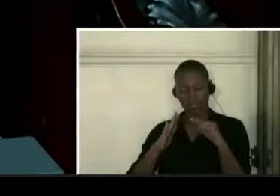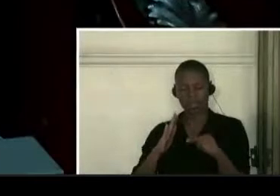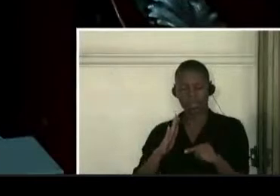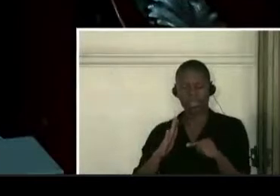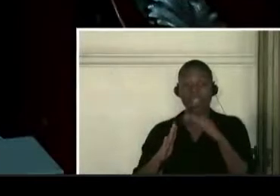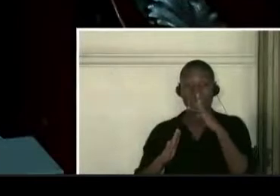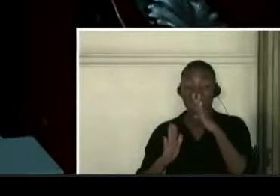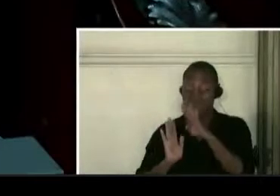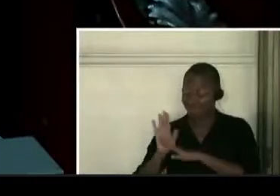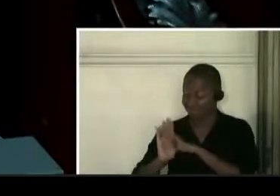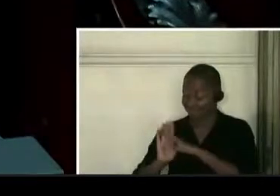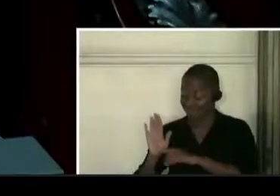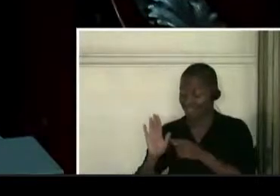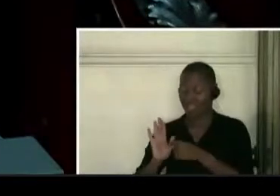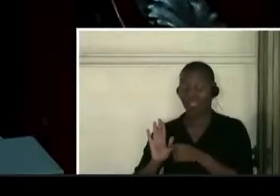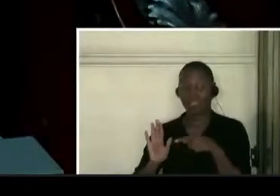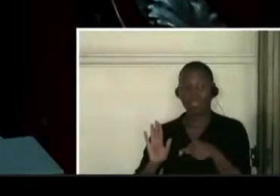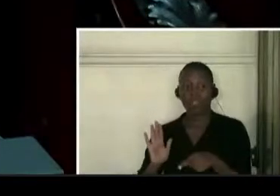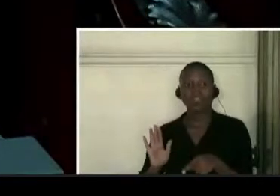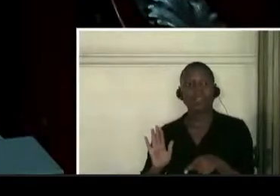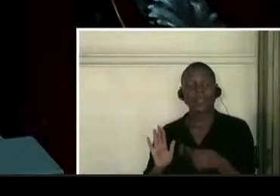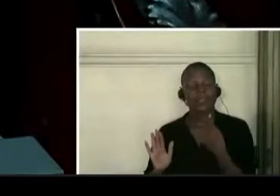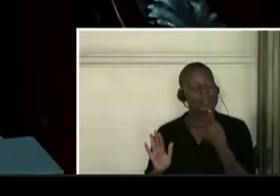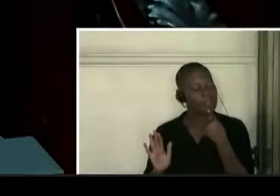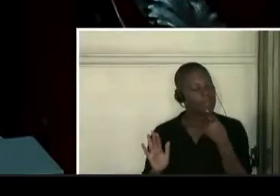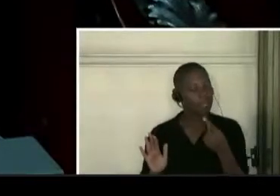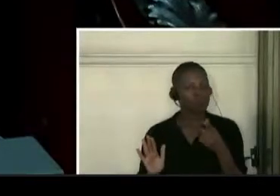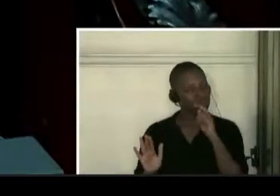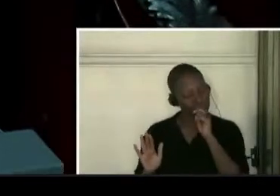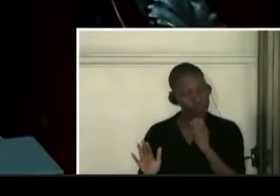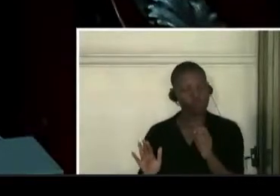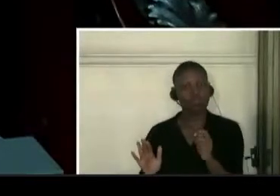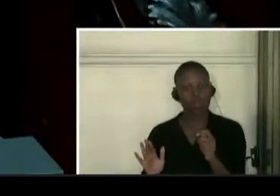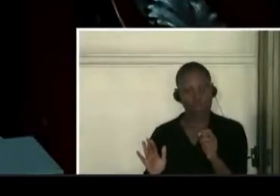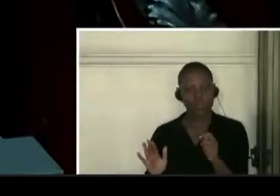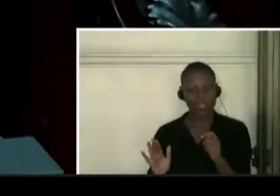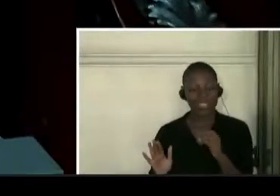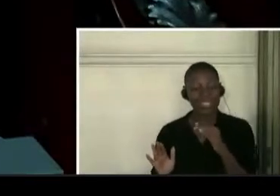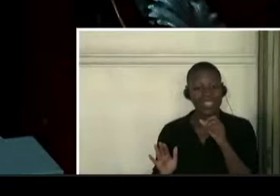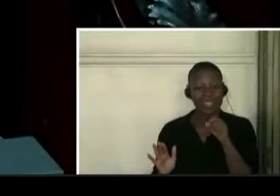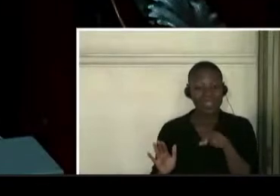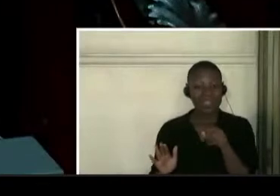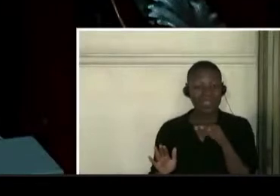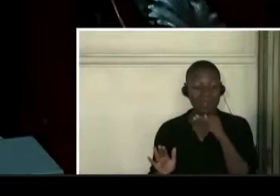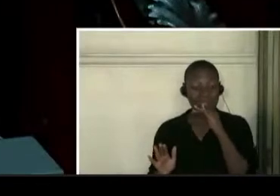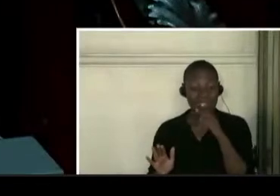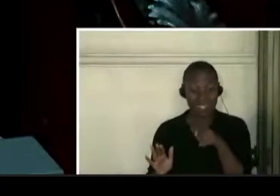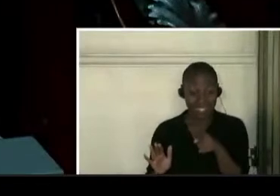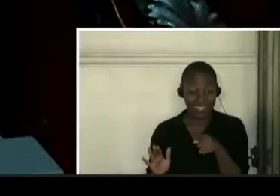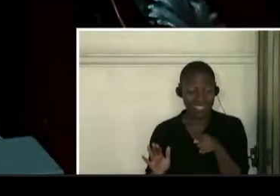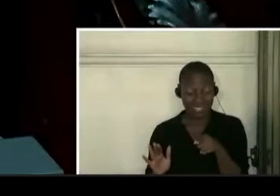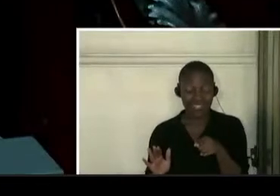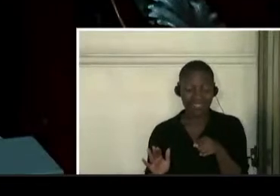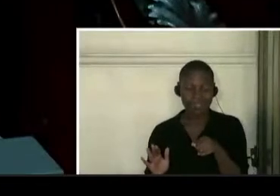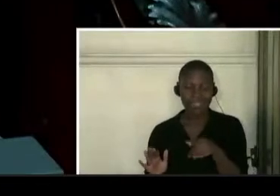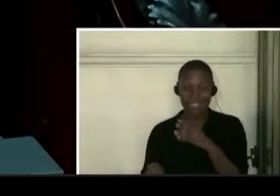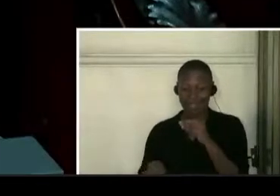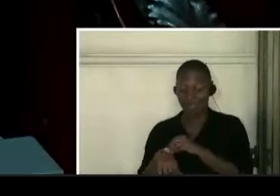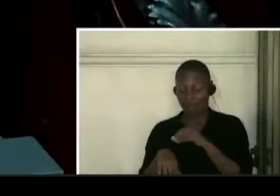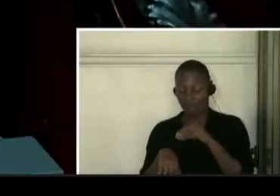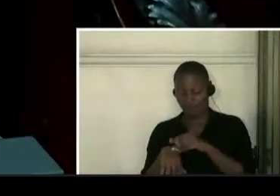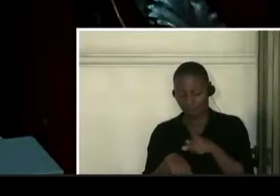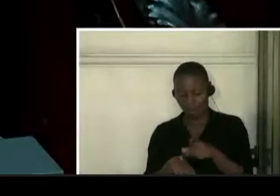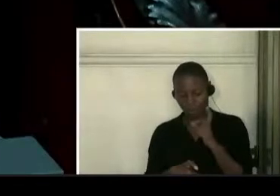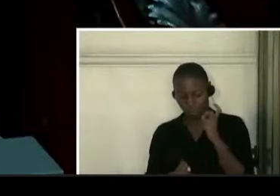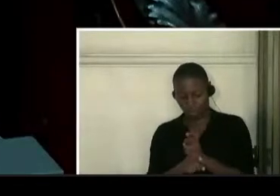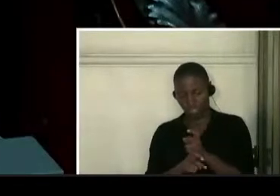Lolu hlelo singefihla ukuthi luyiva enyameni kulomnyango. Njalo uma umnyango